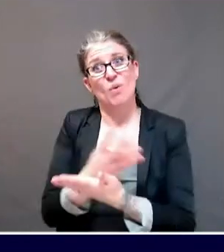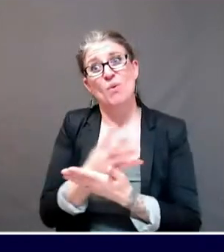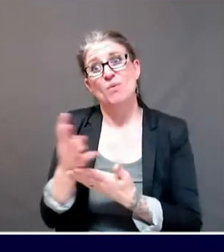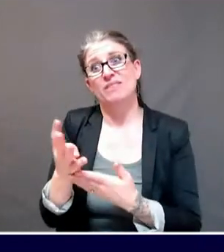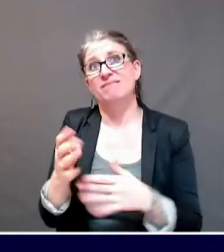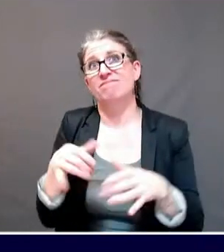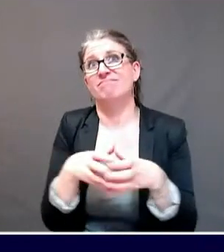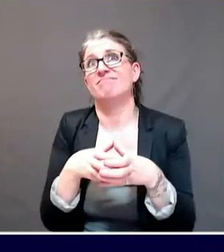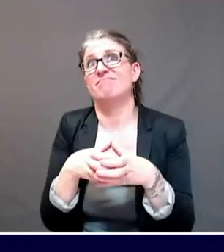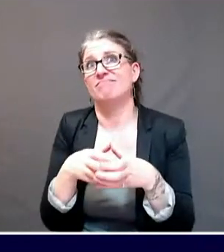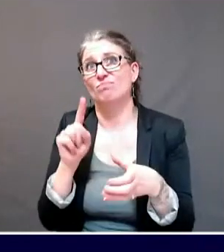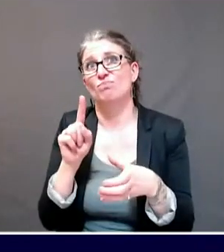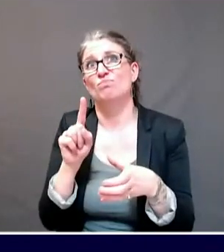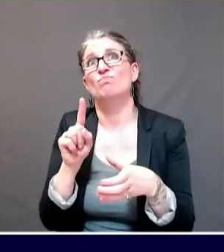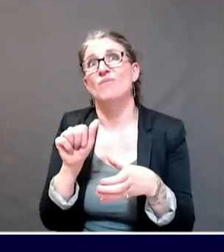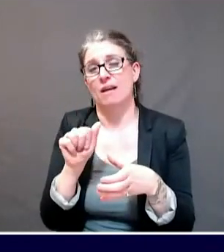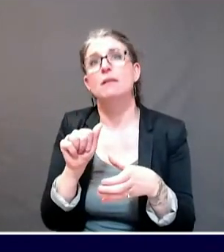right now.